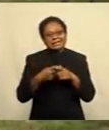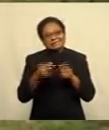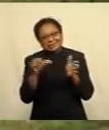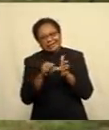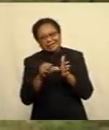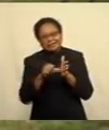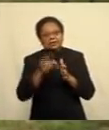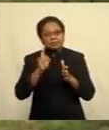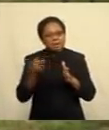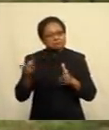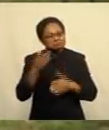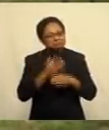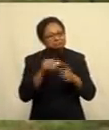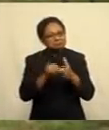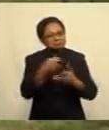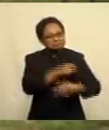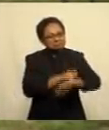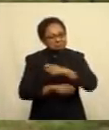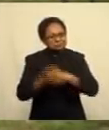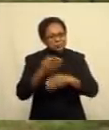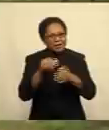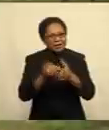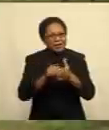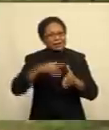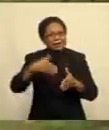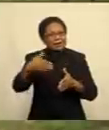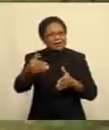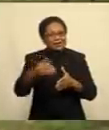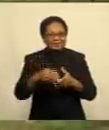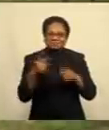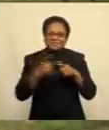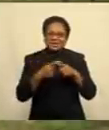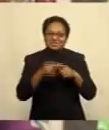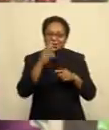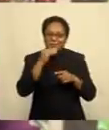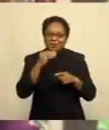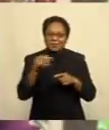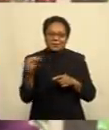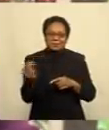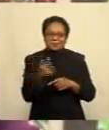persistent and eventually became fluent. Oh, it was quite hard, difficult.